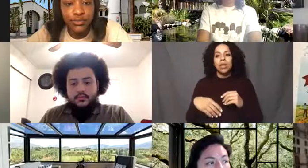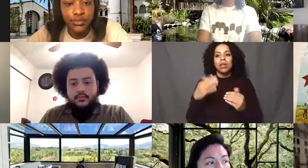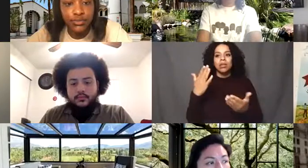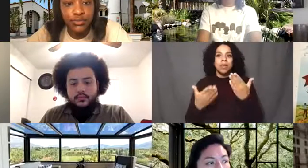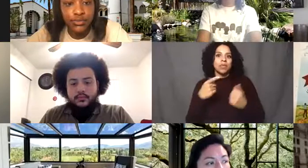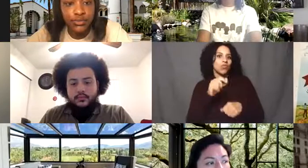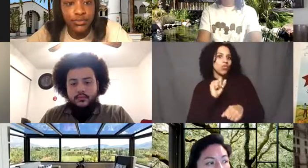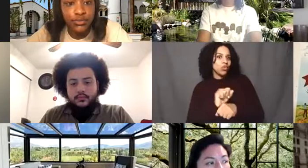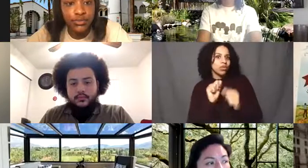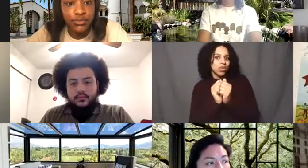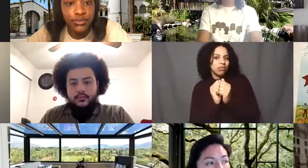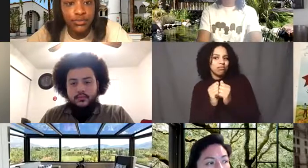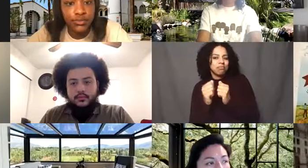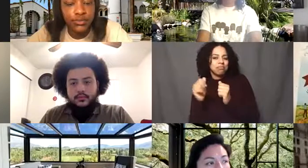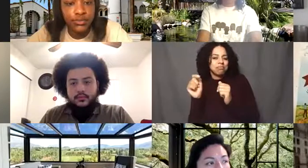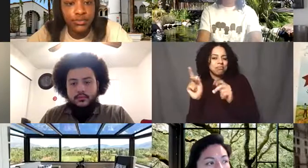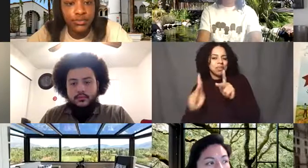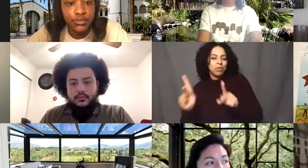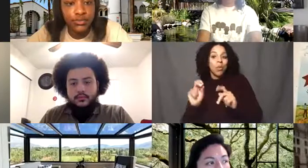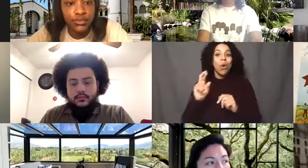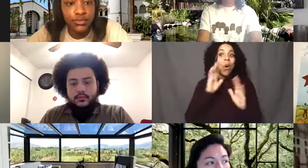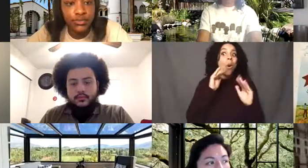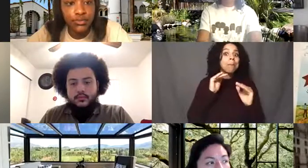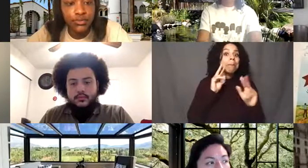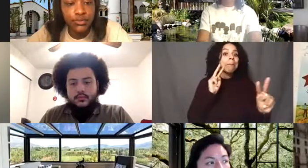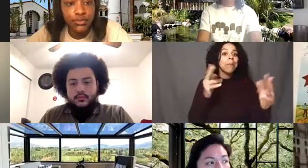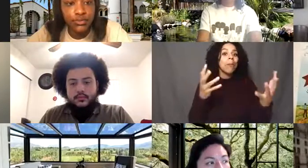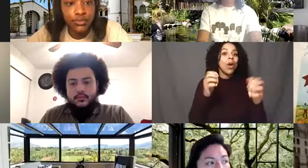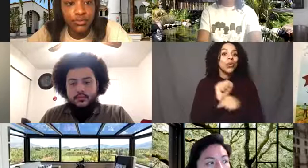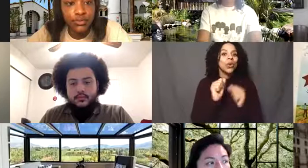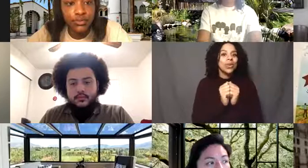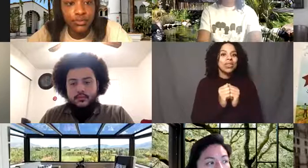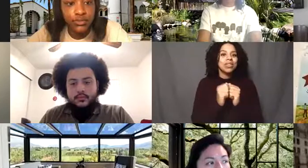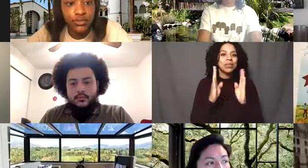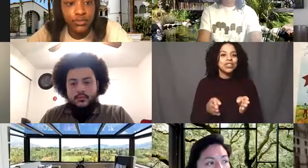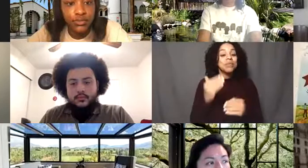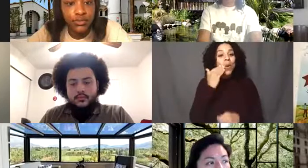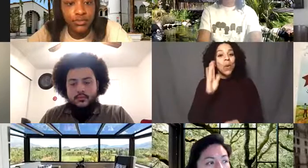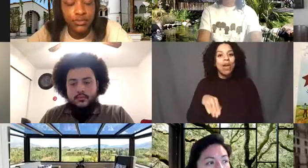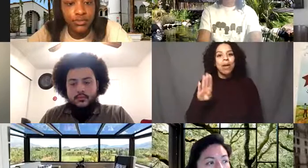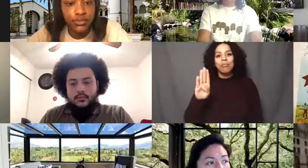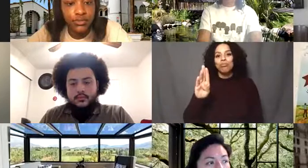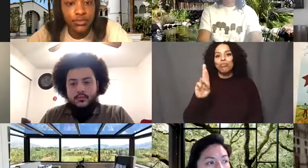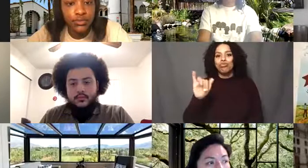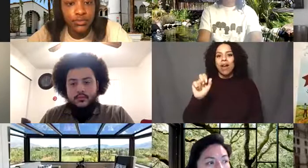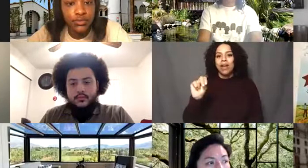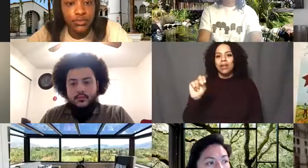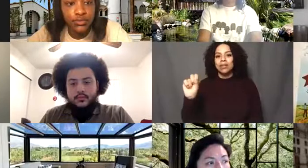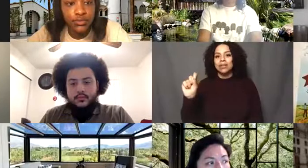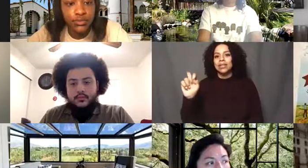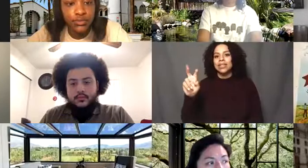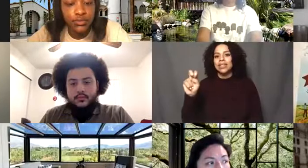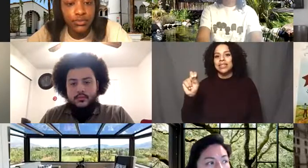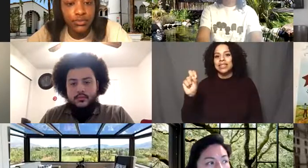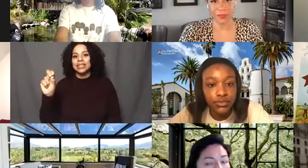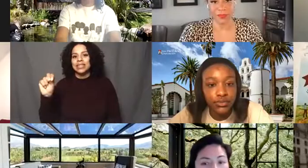or would hope to work with, I know that Ryan Stevenson is one of the people who contributed to the 1619 project.